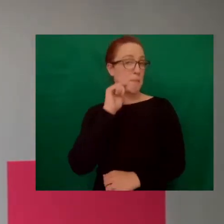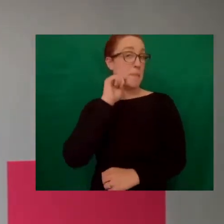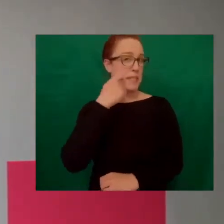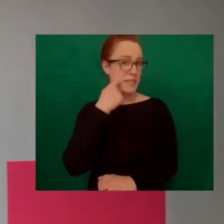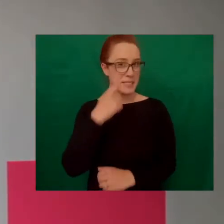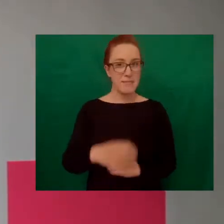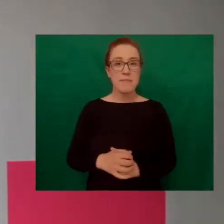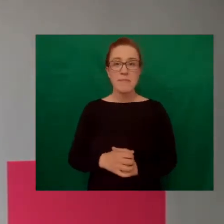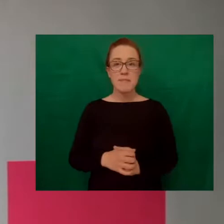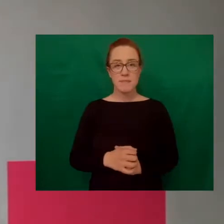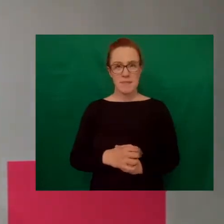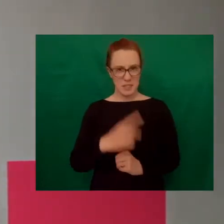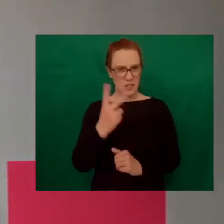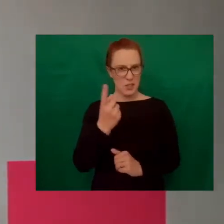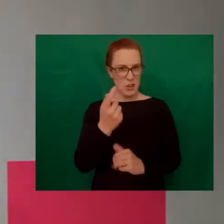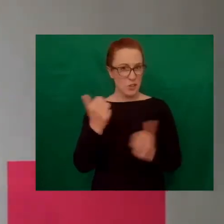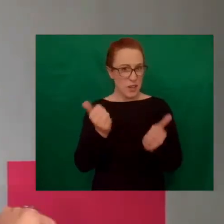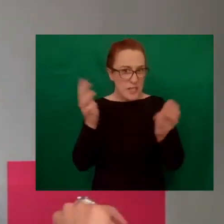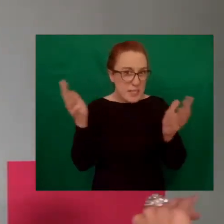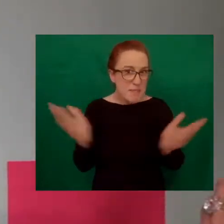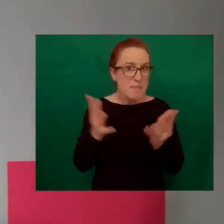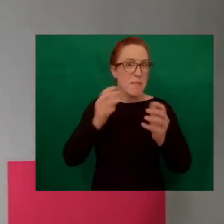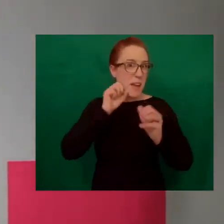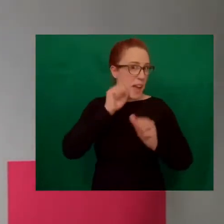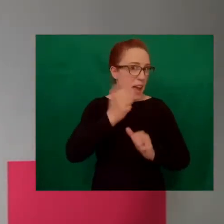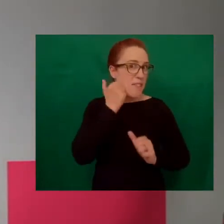encourages me to stretch every day.